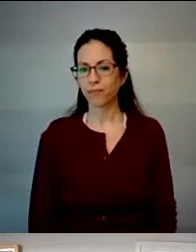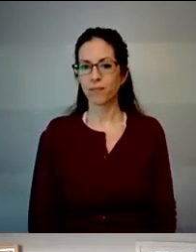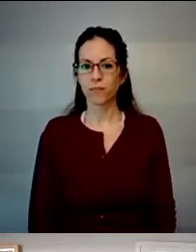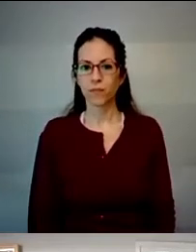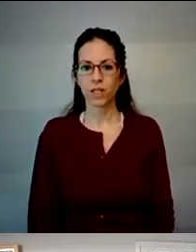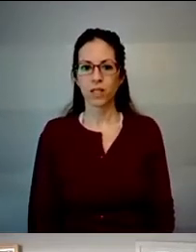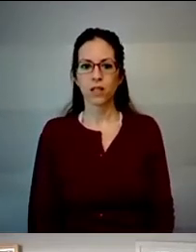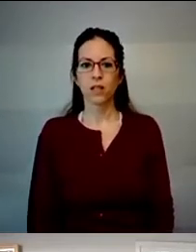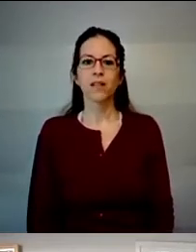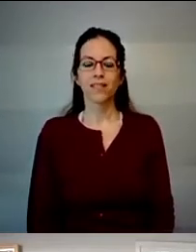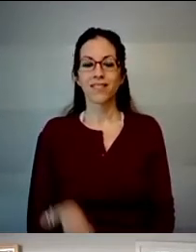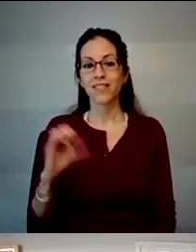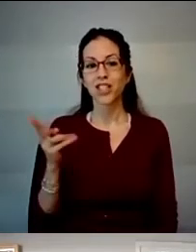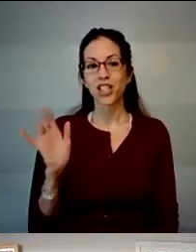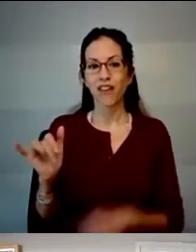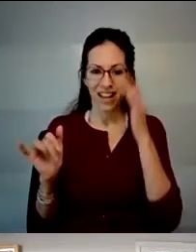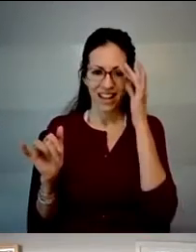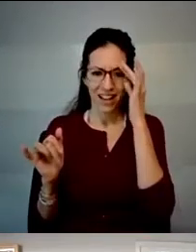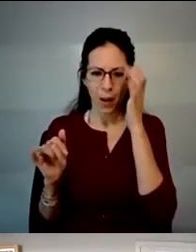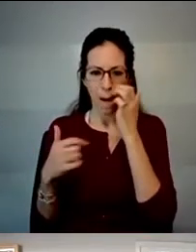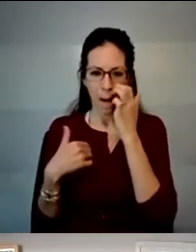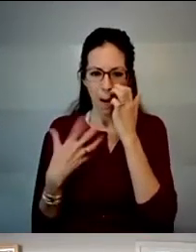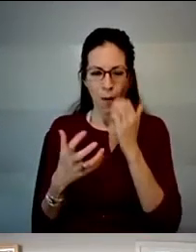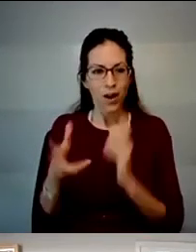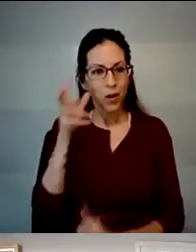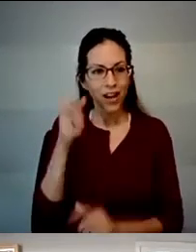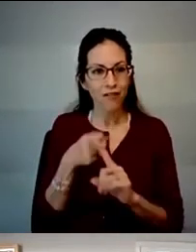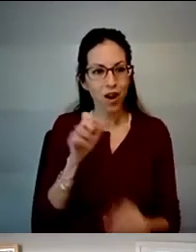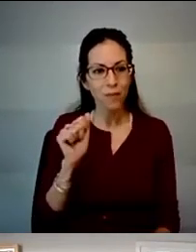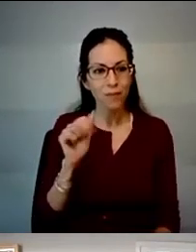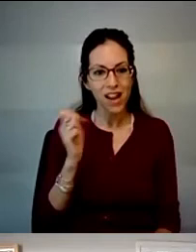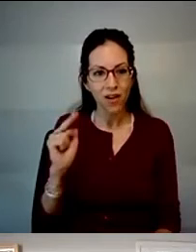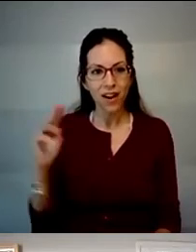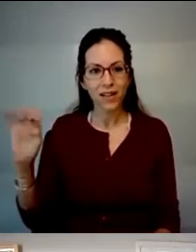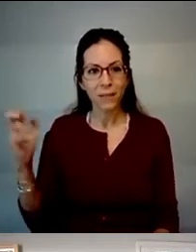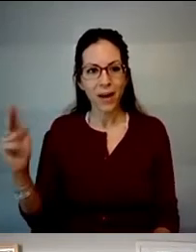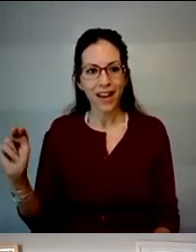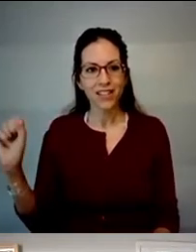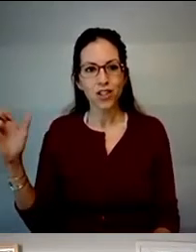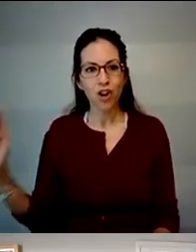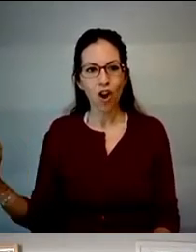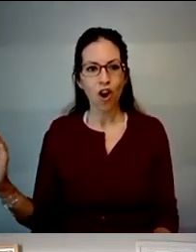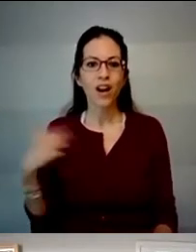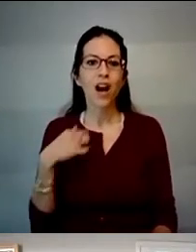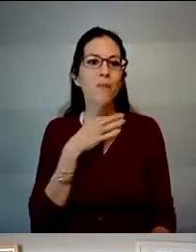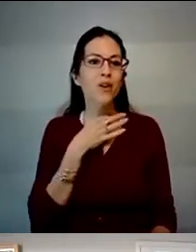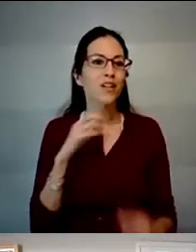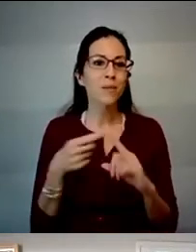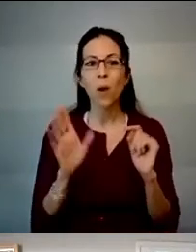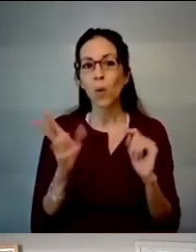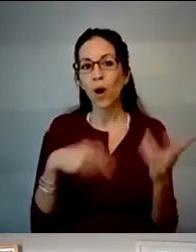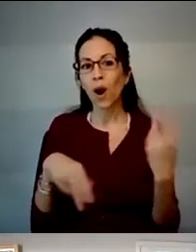I want to hear it now from Aaron and Megan and Sean. I'm curious about your observation about giving trends too,